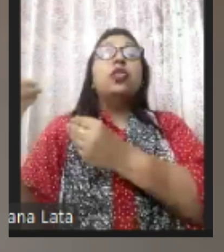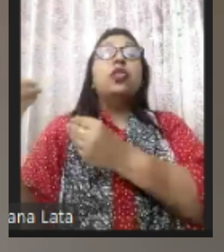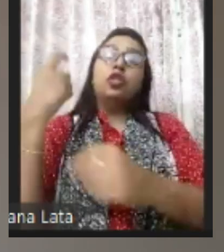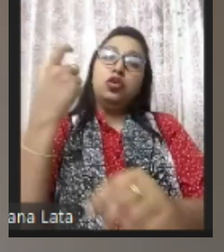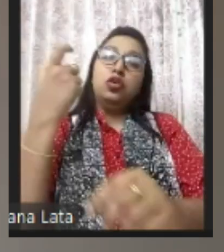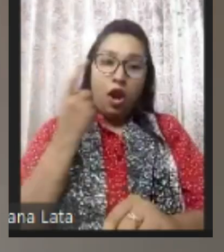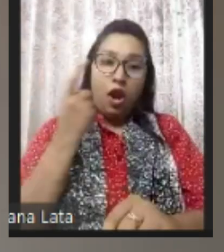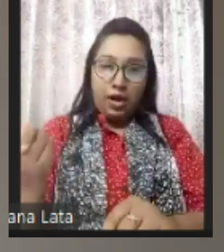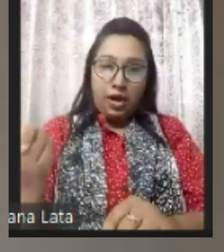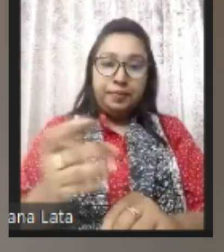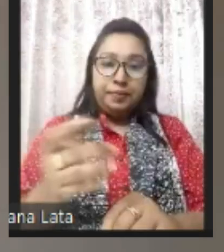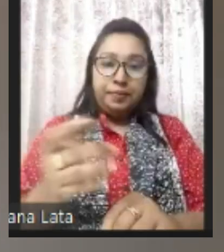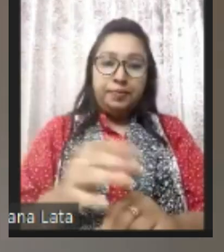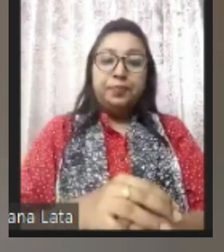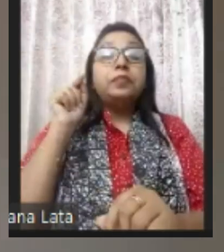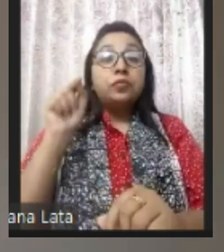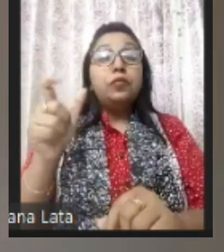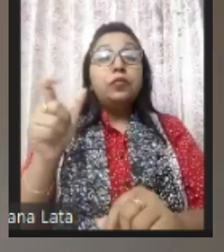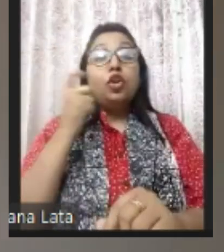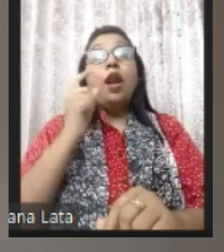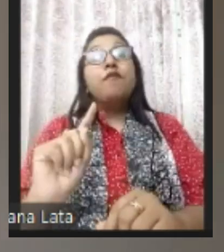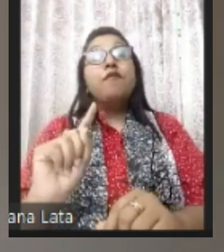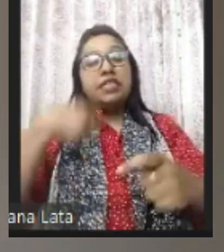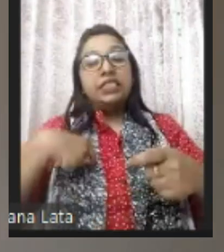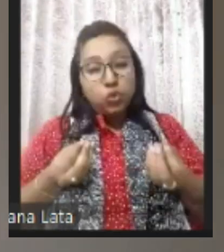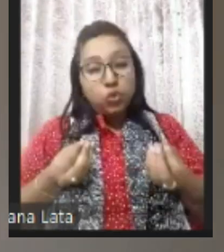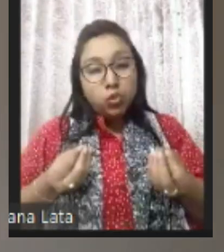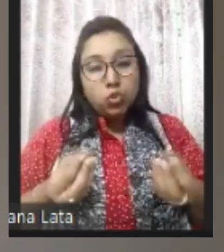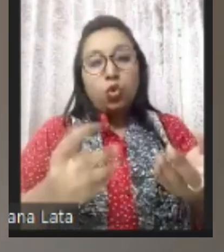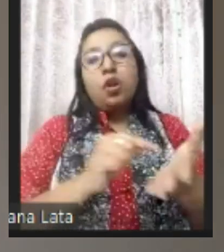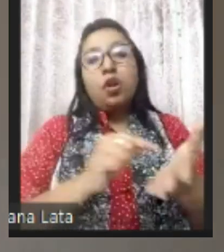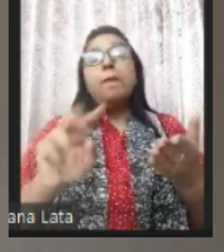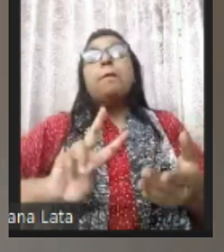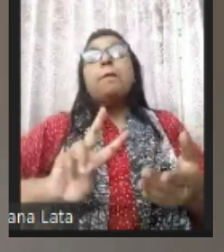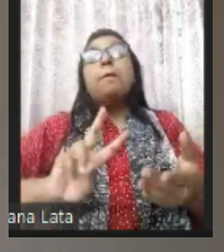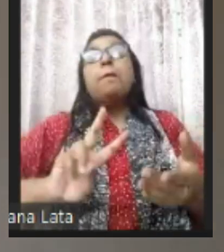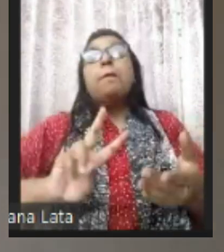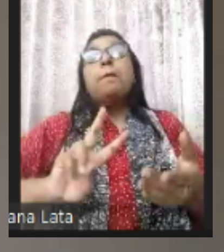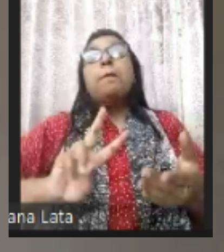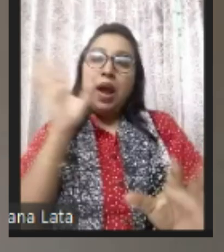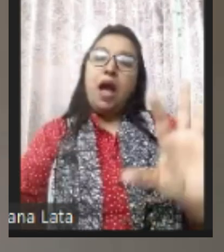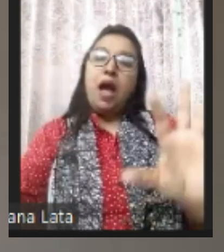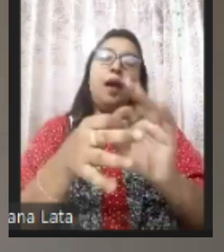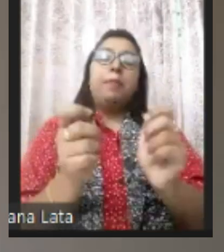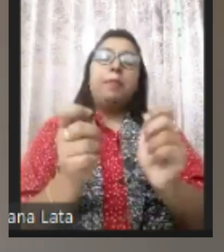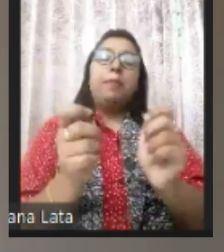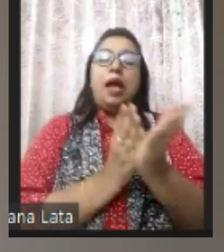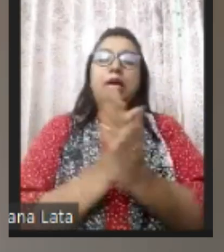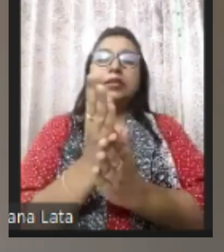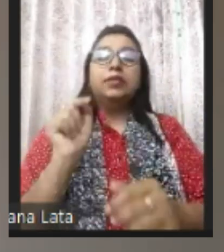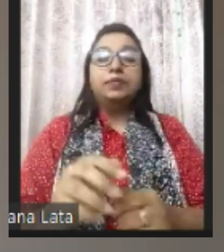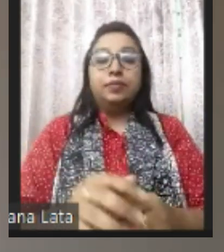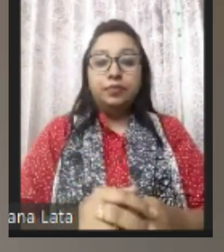technology. Also, there is the European Accessibility Act and a new Web